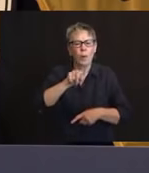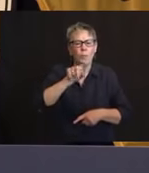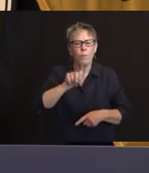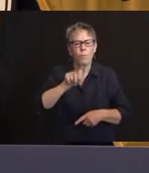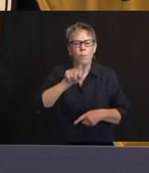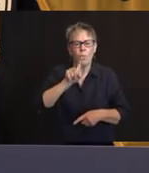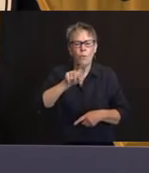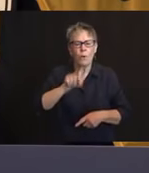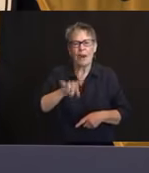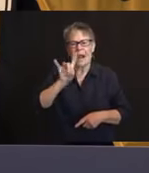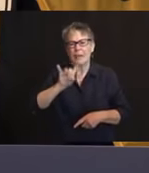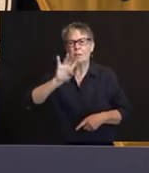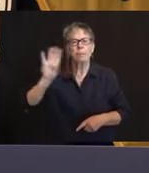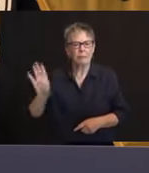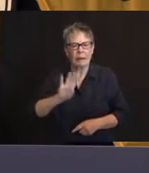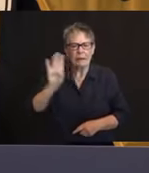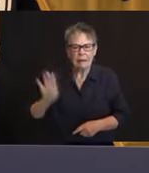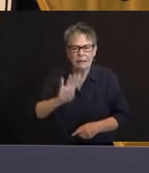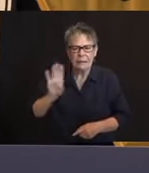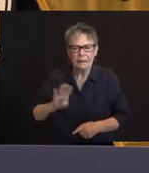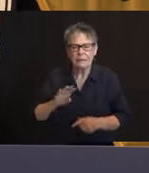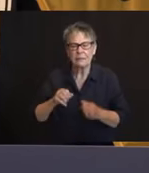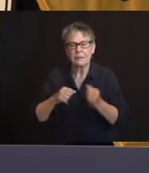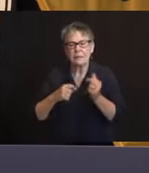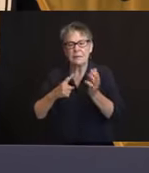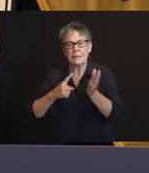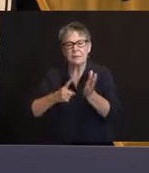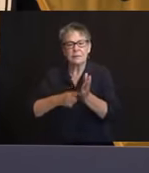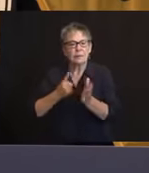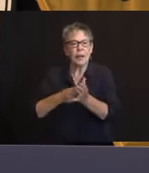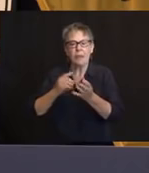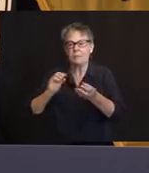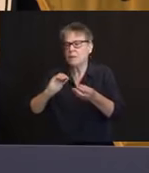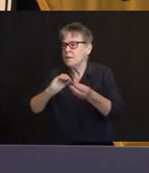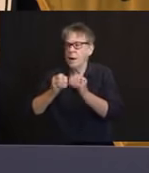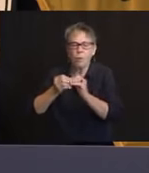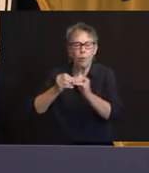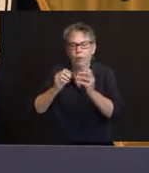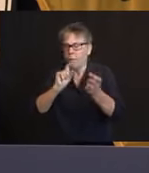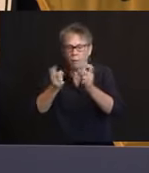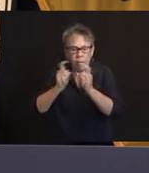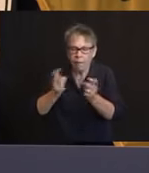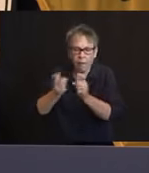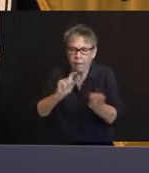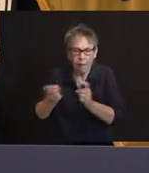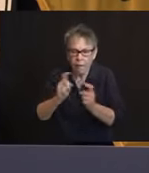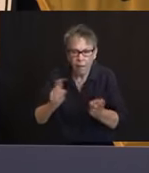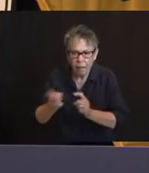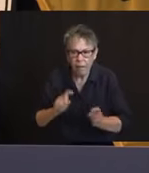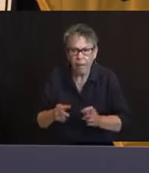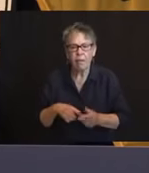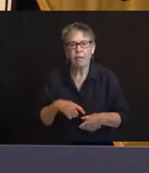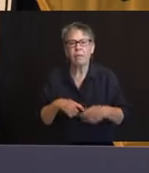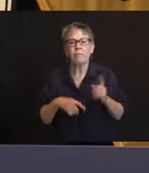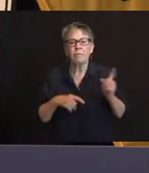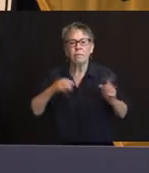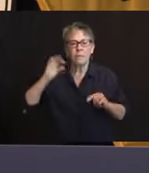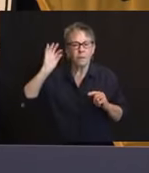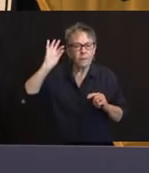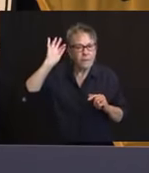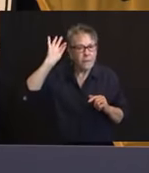higher side. When you add everything together, it's more like 923 million is the number that I've used as a walking around